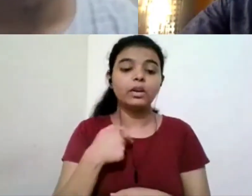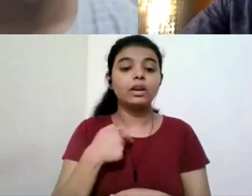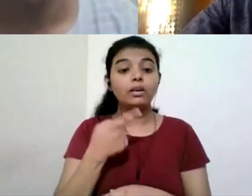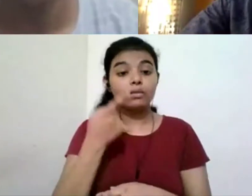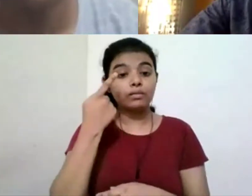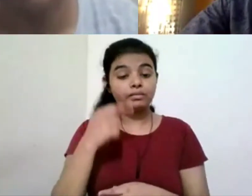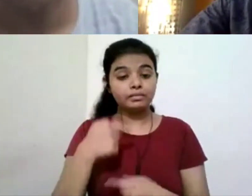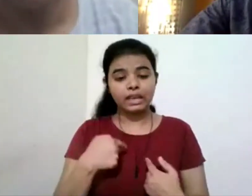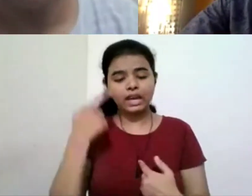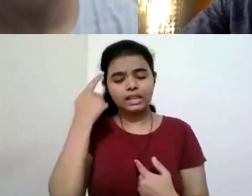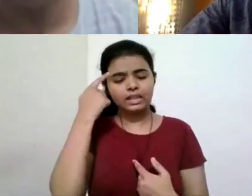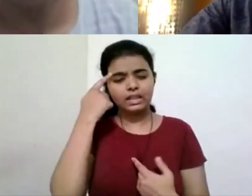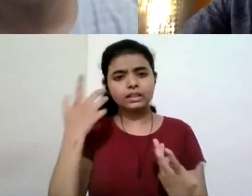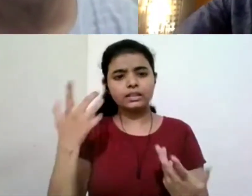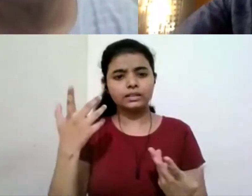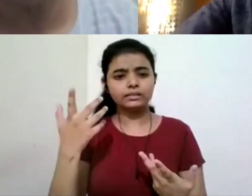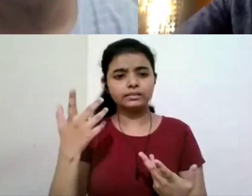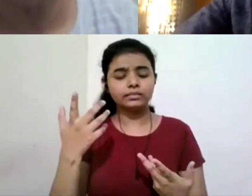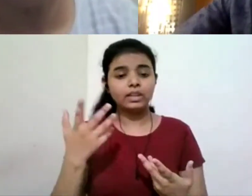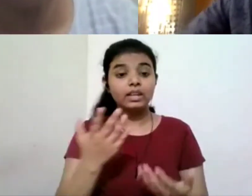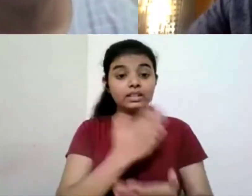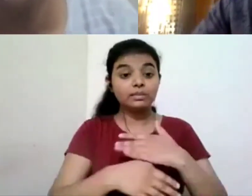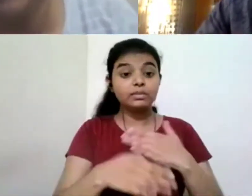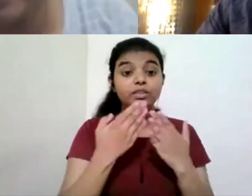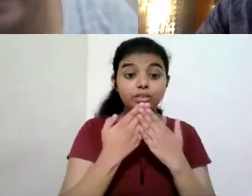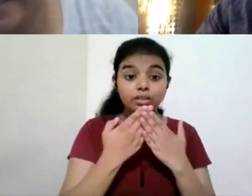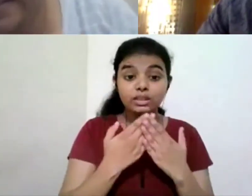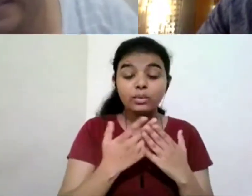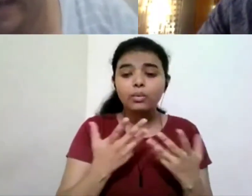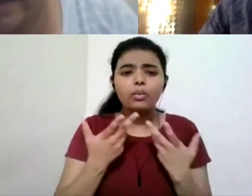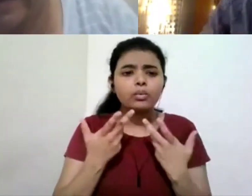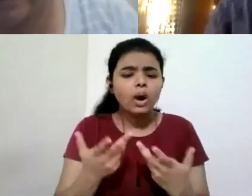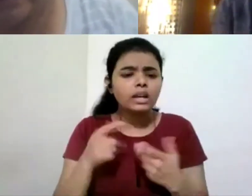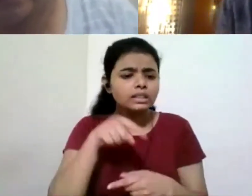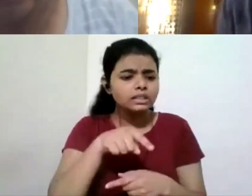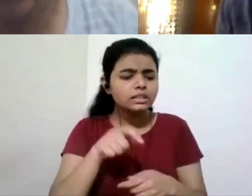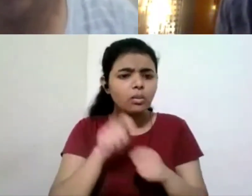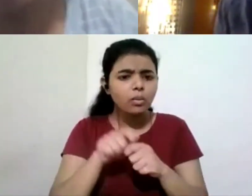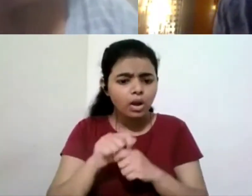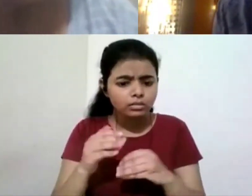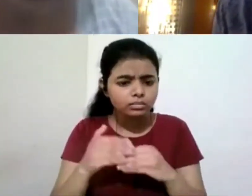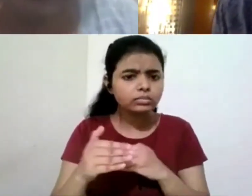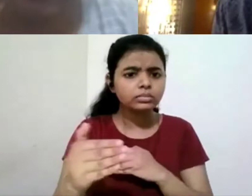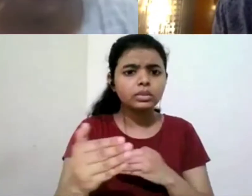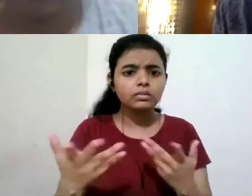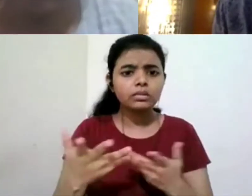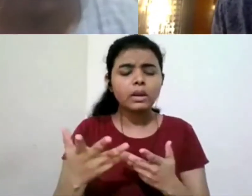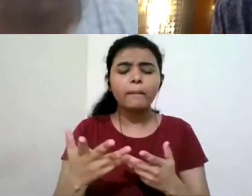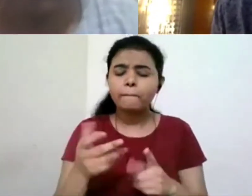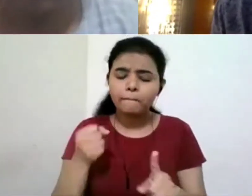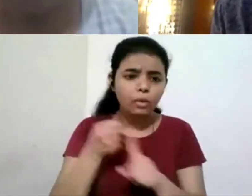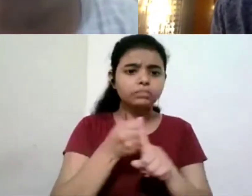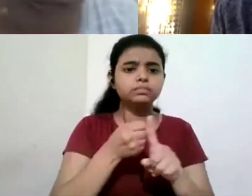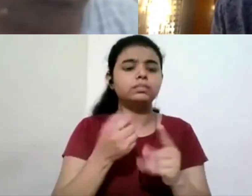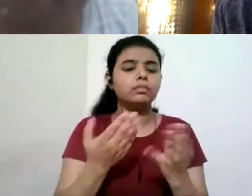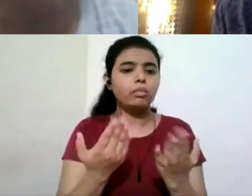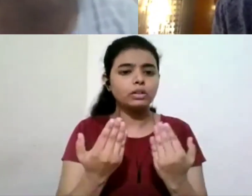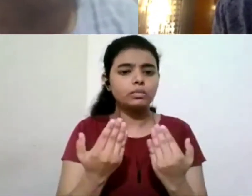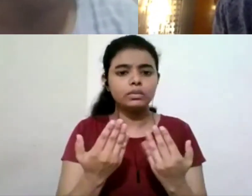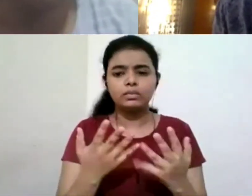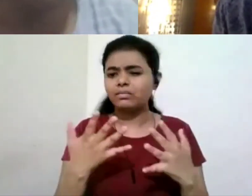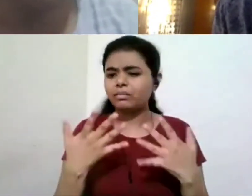part of why disability studies can be doing this exercise more effectively. You pick